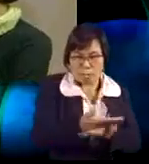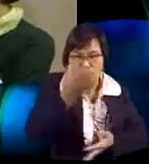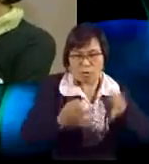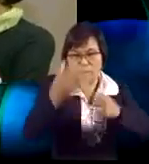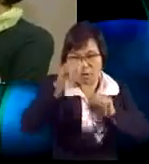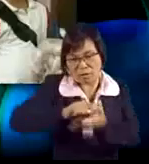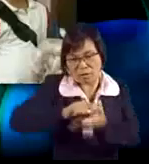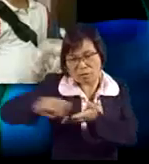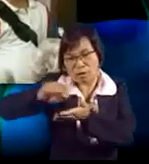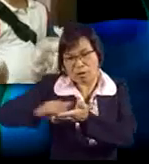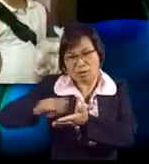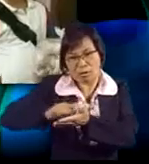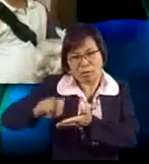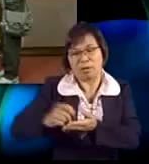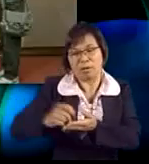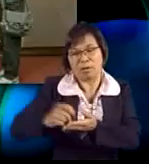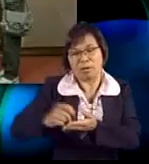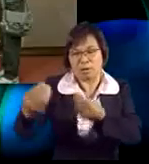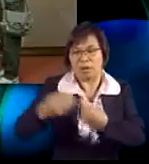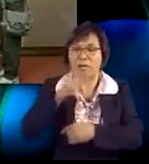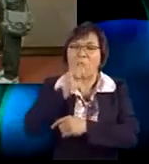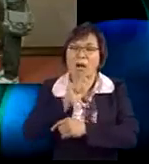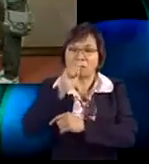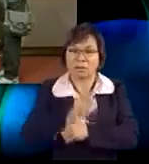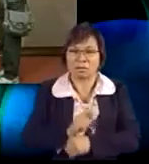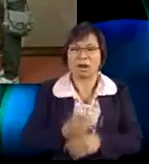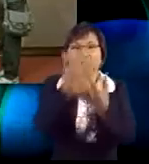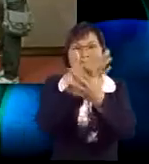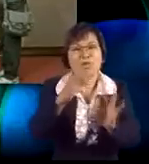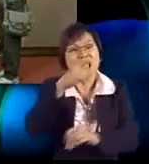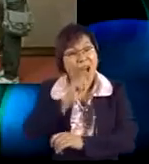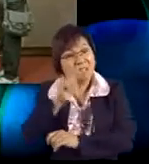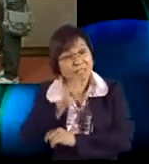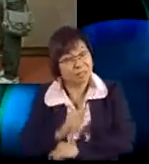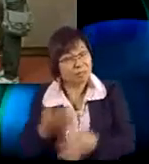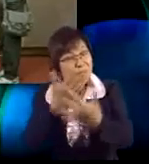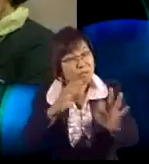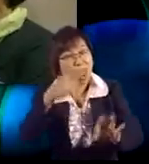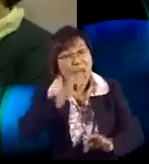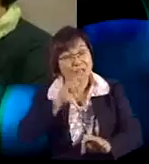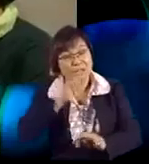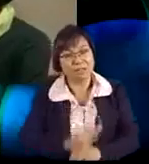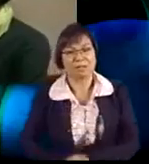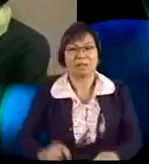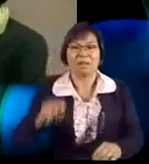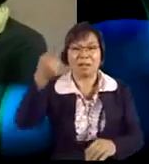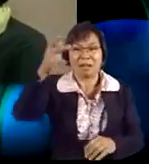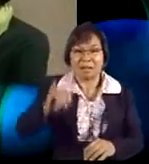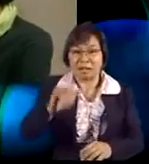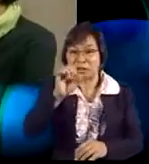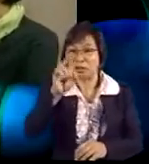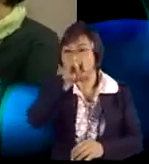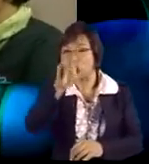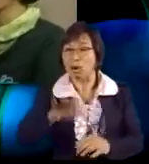has asked us to calculate the total weight of what we bought. And if we get it right, he'll give us each a free ice cream. A free ice